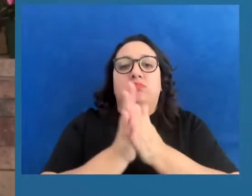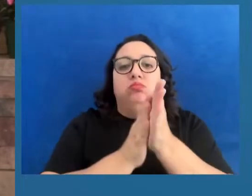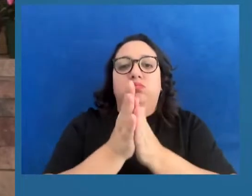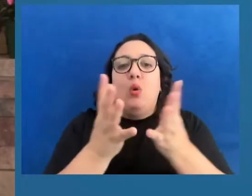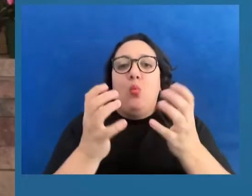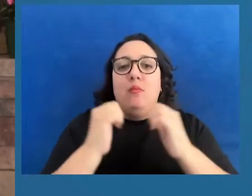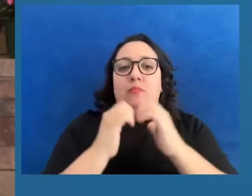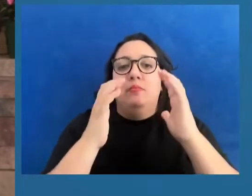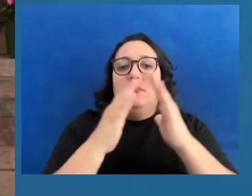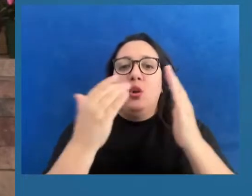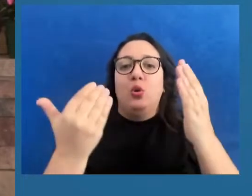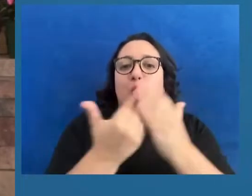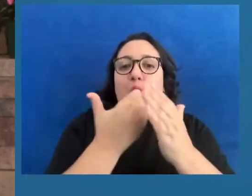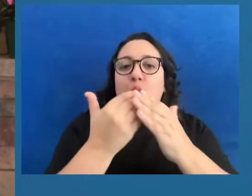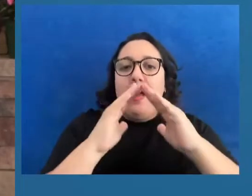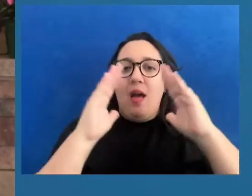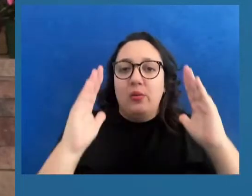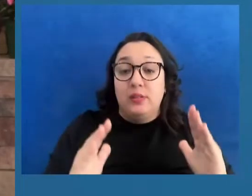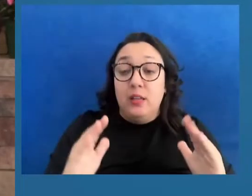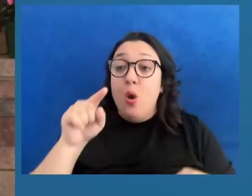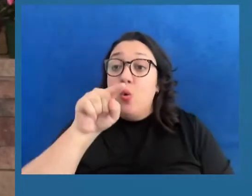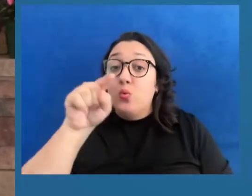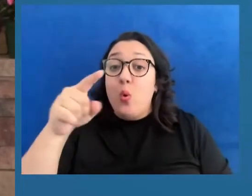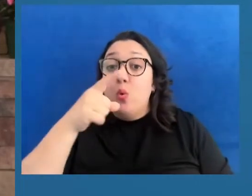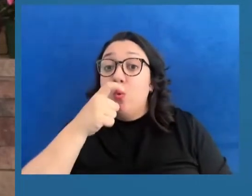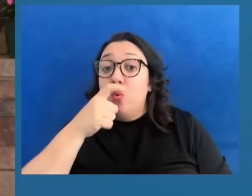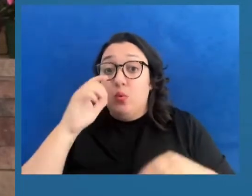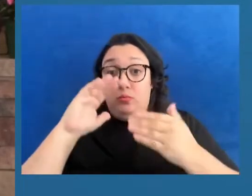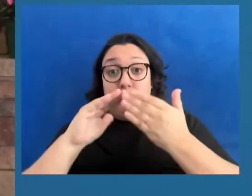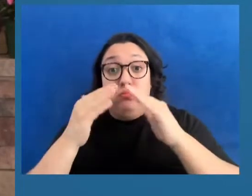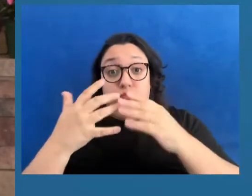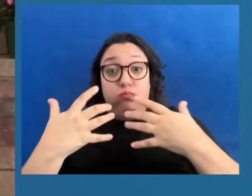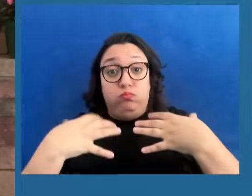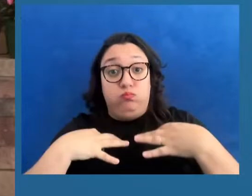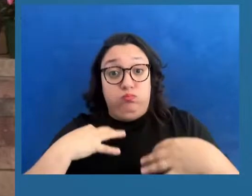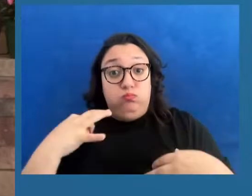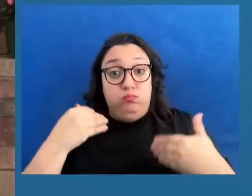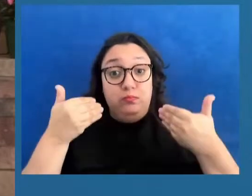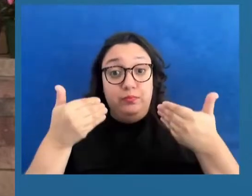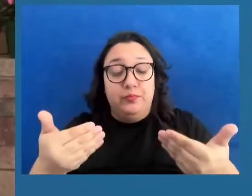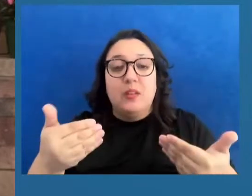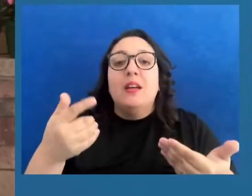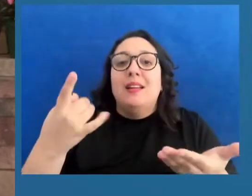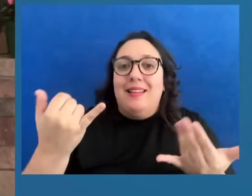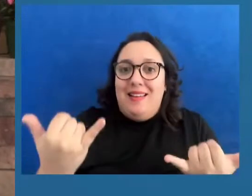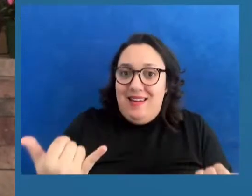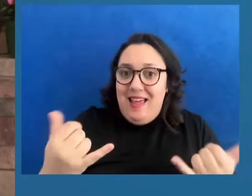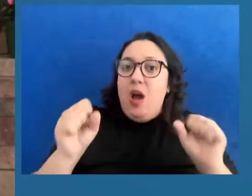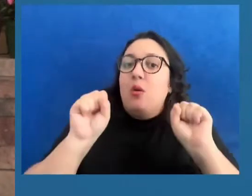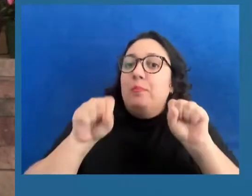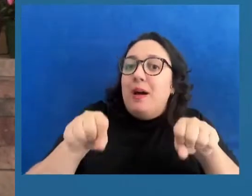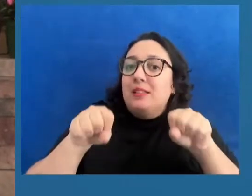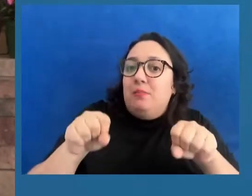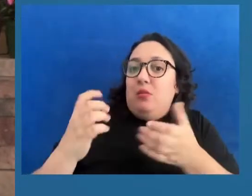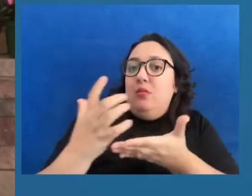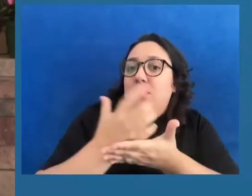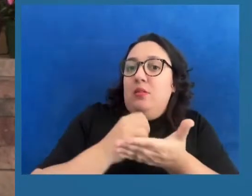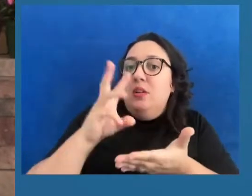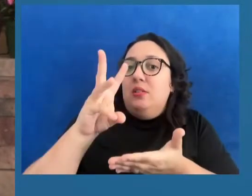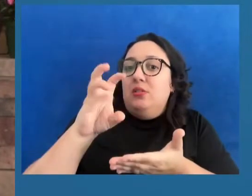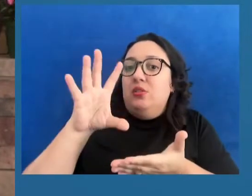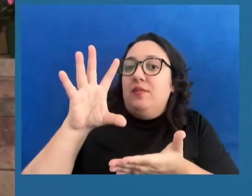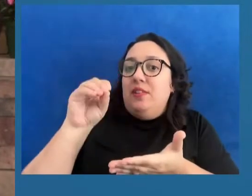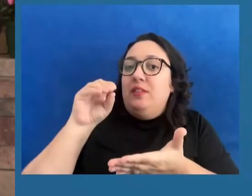the communities that are doing it are having eligible for $650 million of everything from downtown